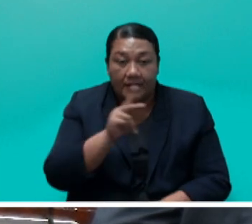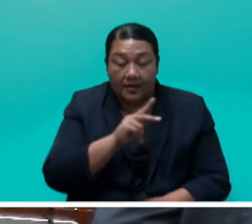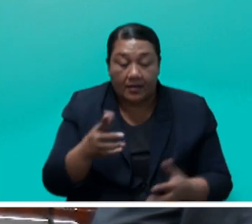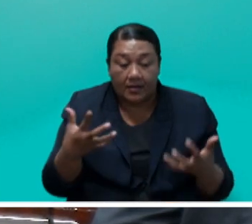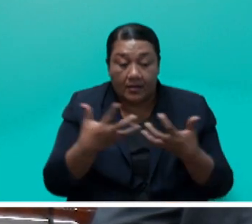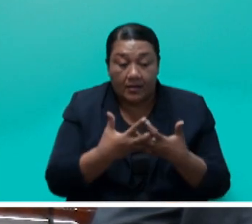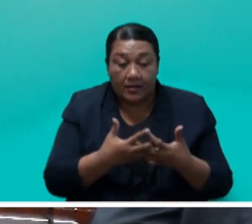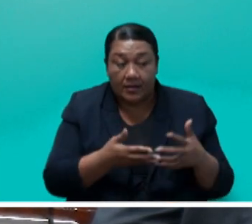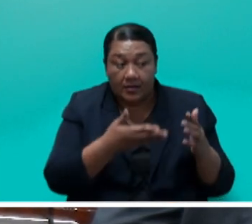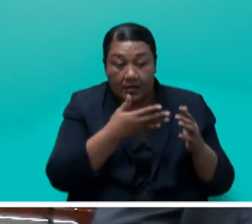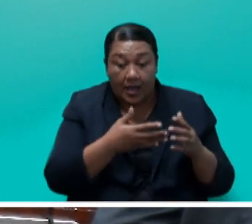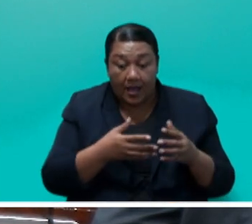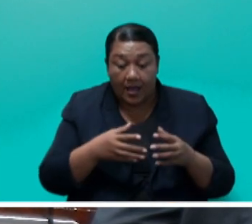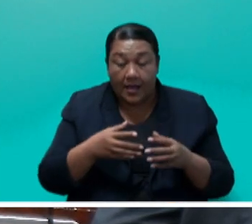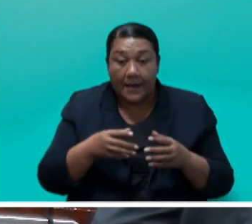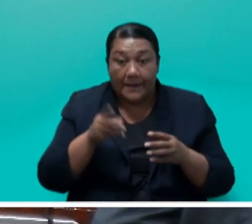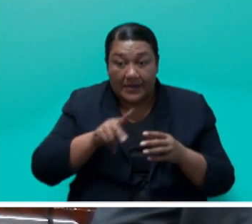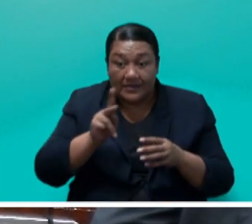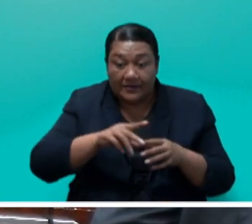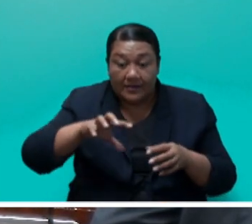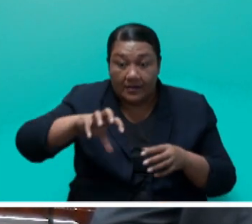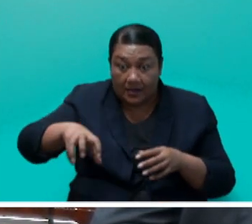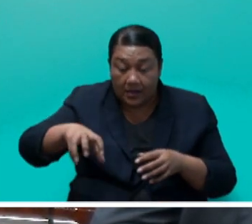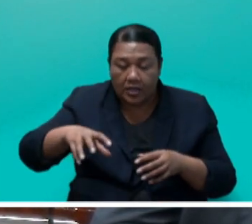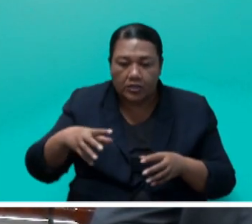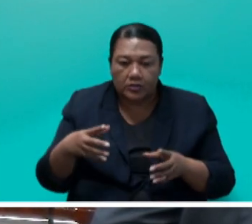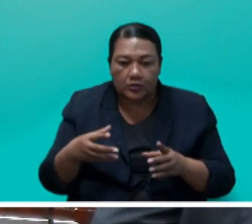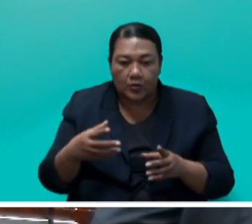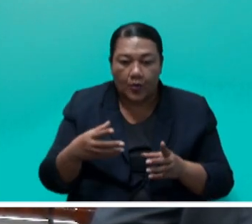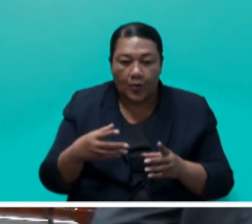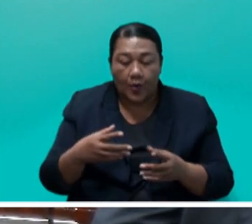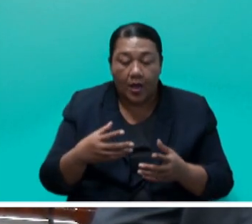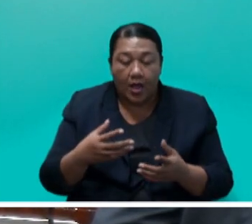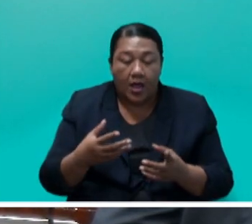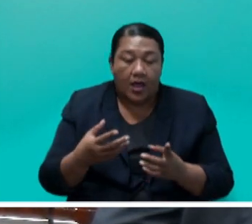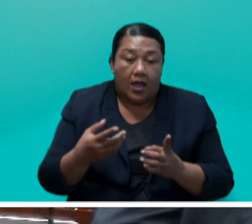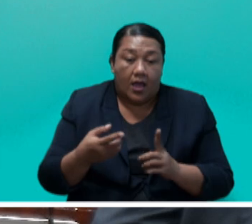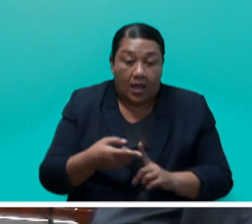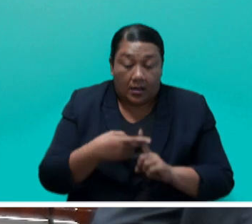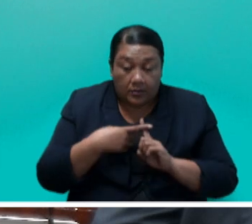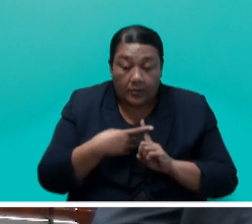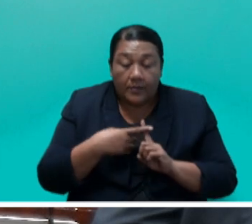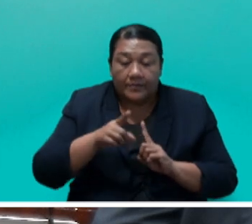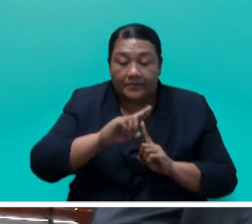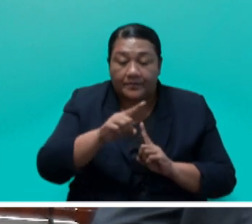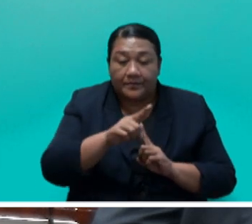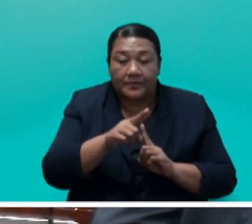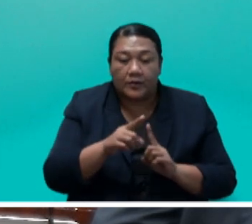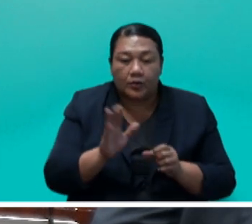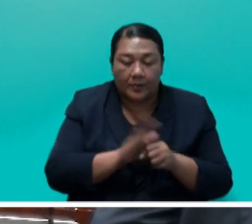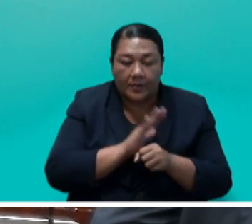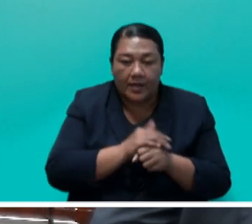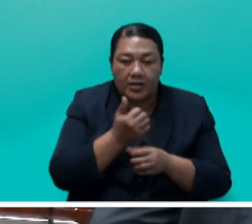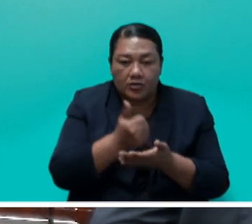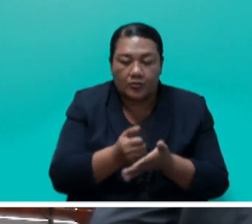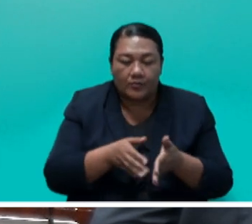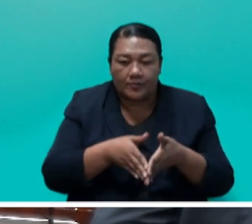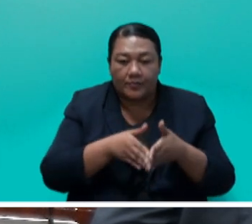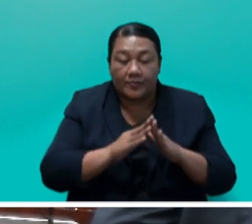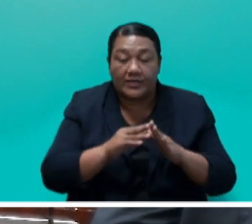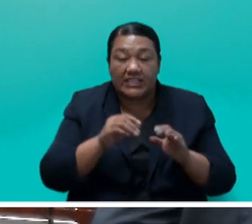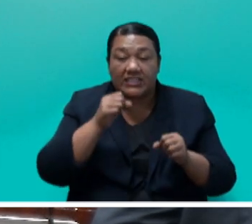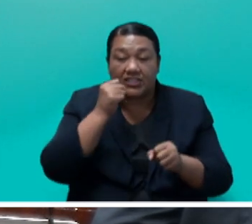previously submitted that the measures to be adopted should comprise a simple global fuel standard, or GFS,